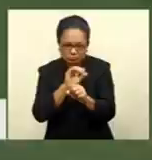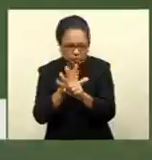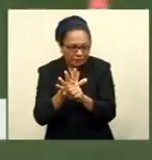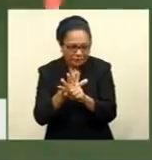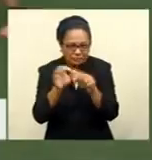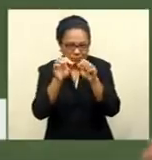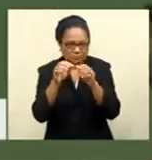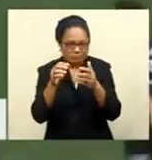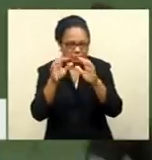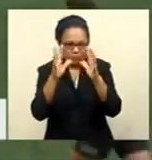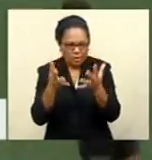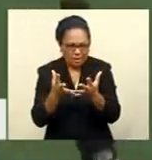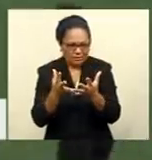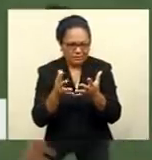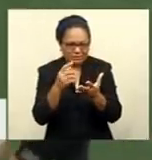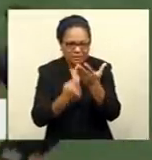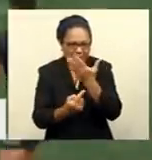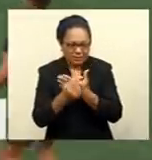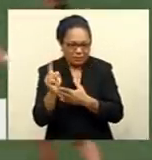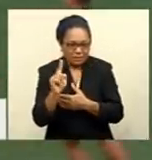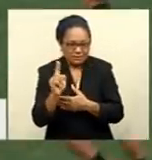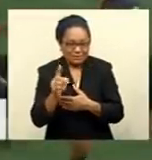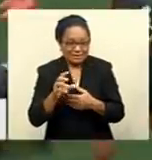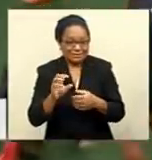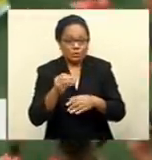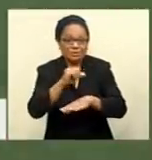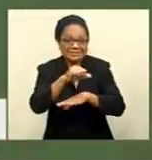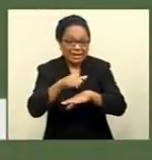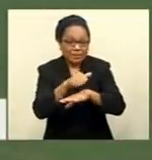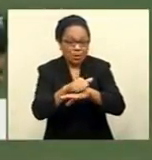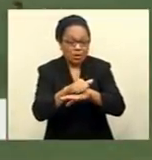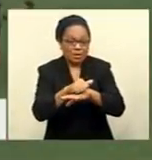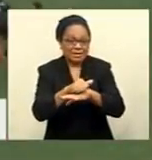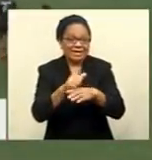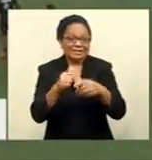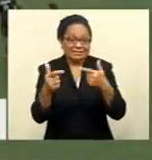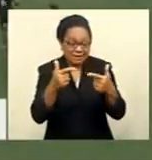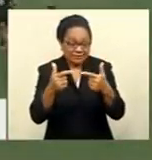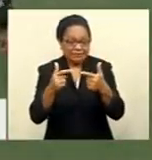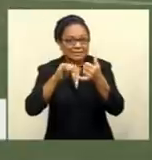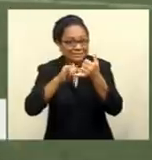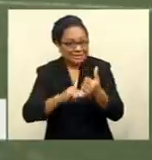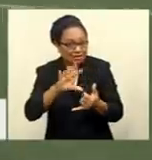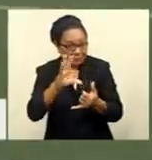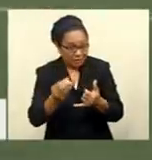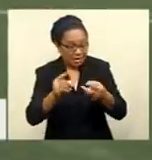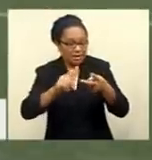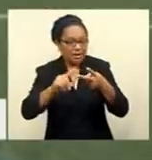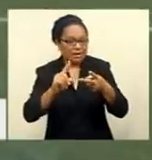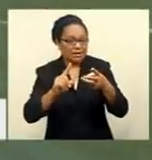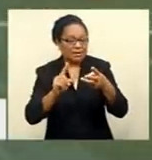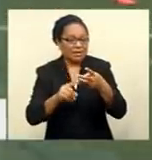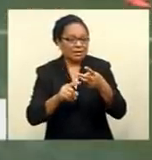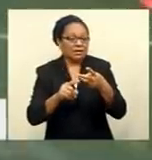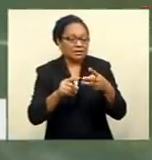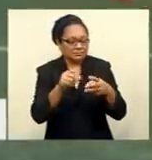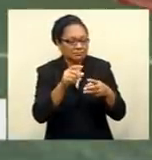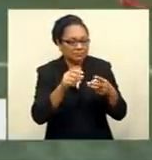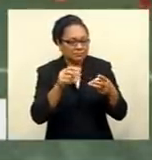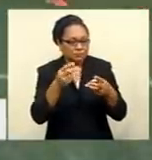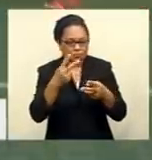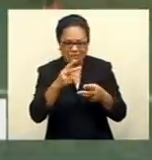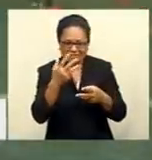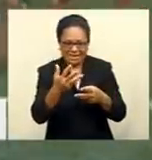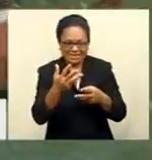pandemic. World Rugby has confirmed the Singapore Sevens and Cape Town Sevens planned for the 29th and 30th of